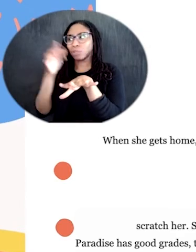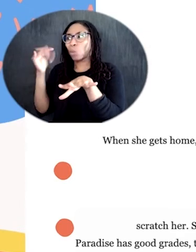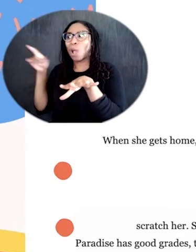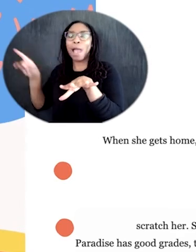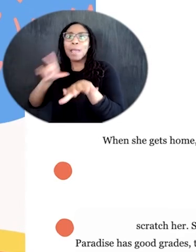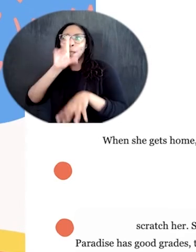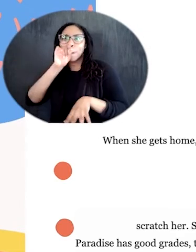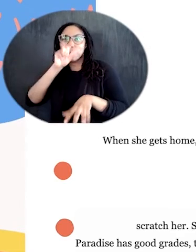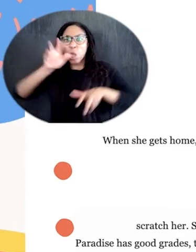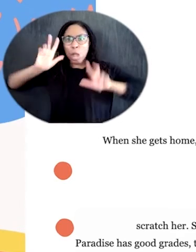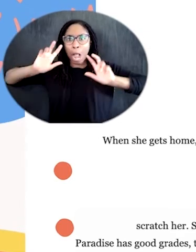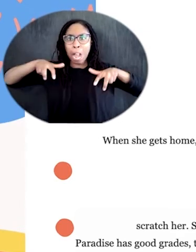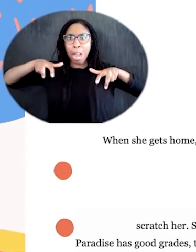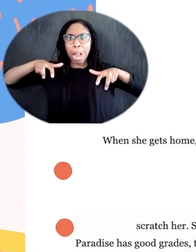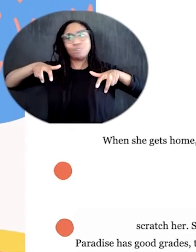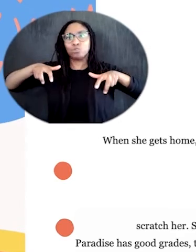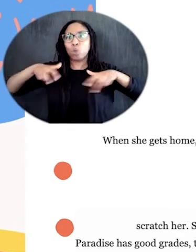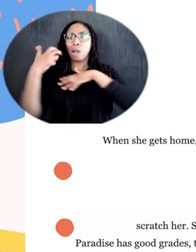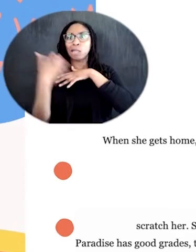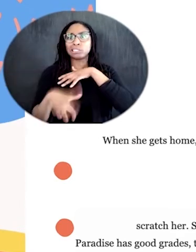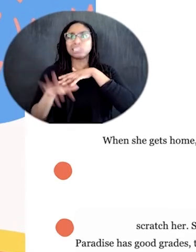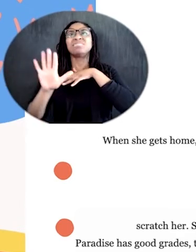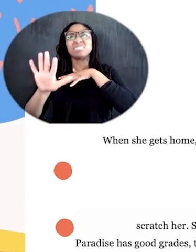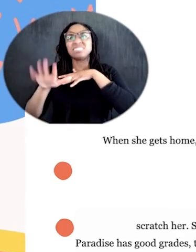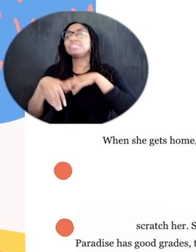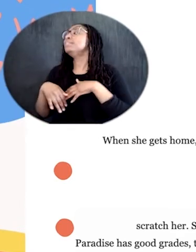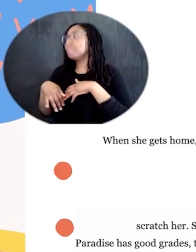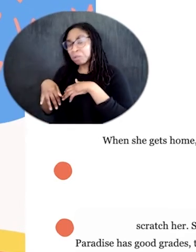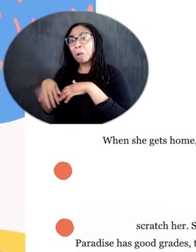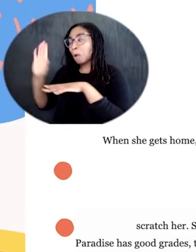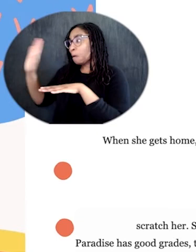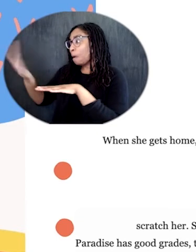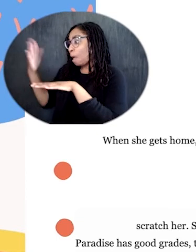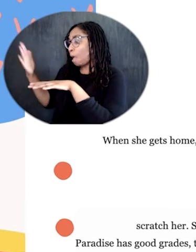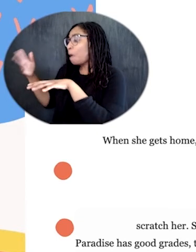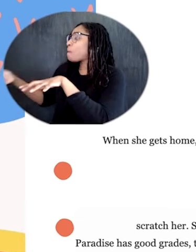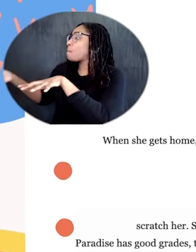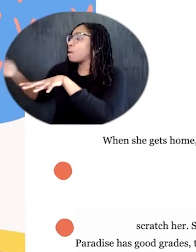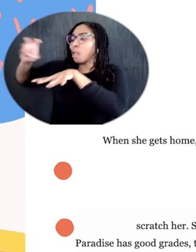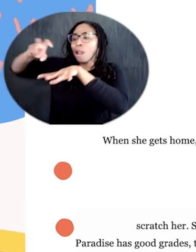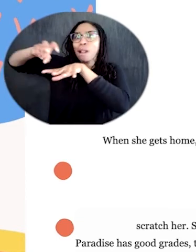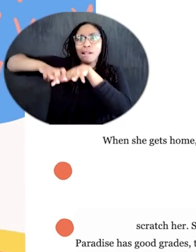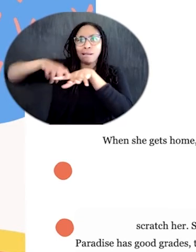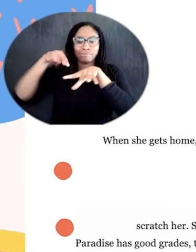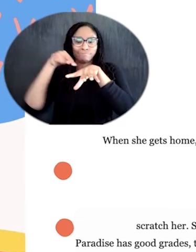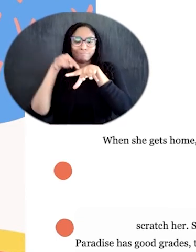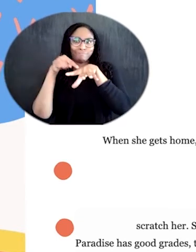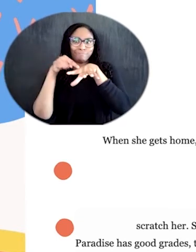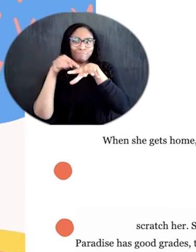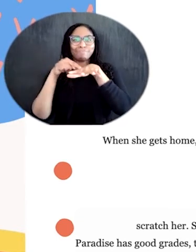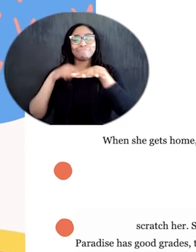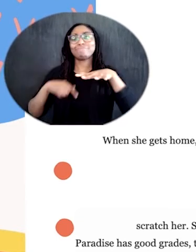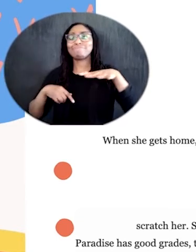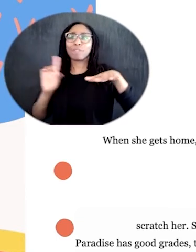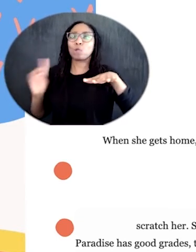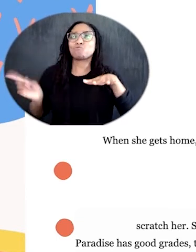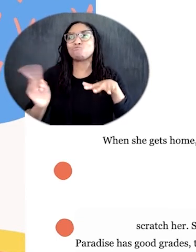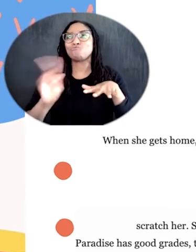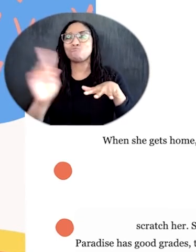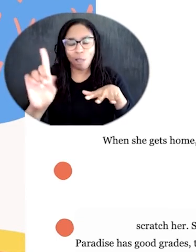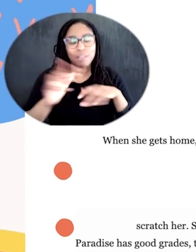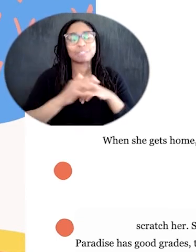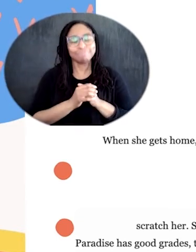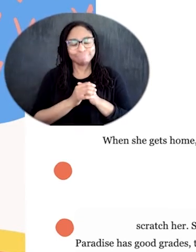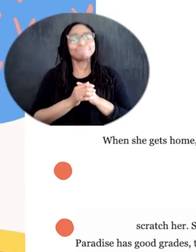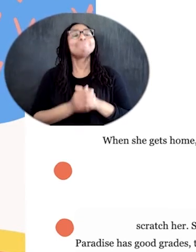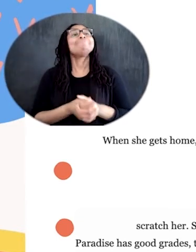Paris's claws don't scratch her. She takes Paris out of her cage and places her on the gloved hand. Paradise